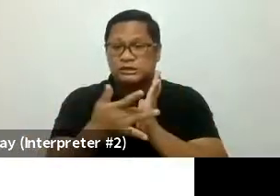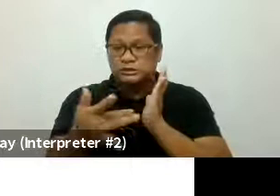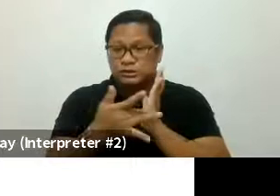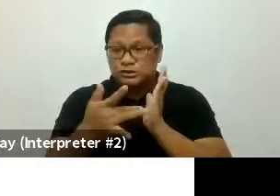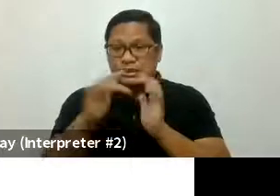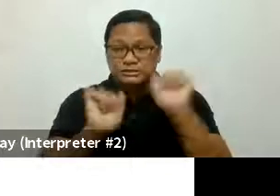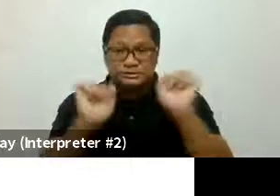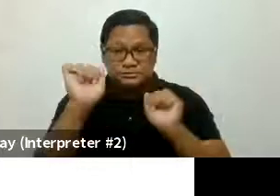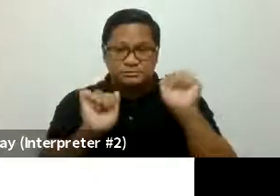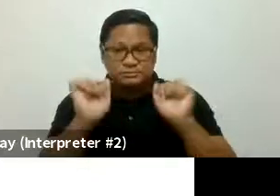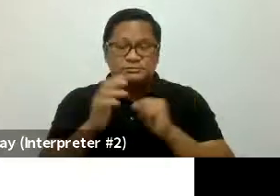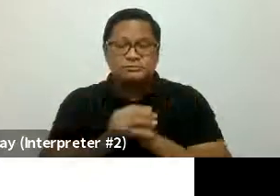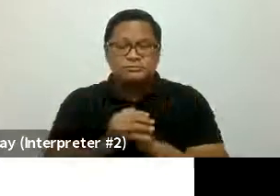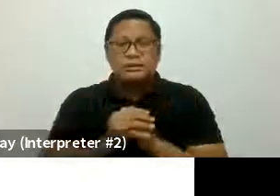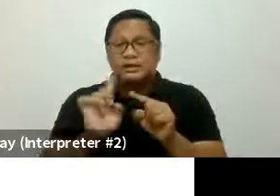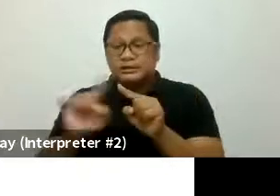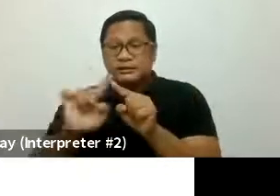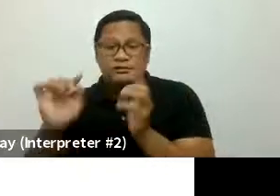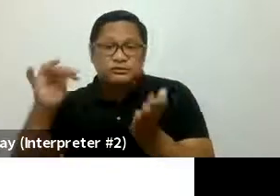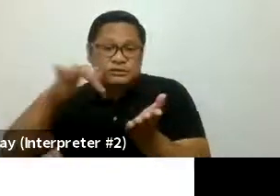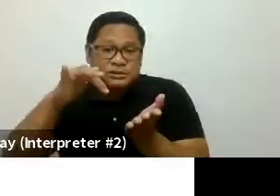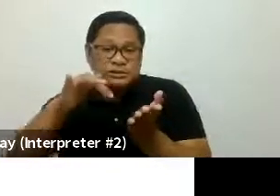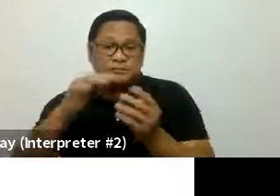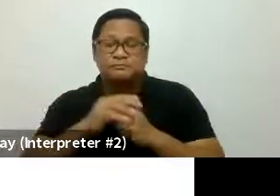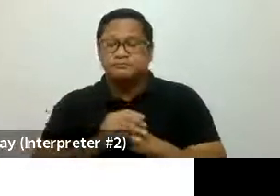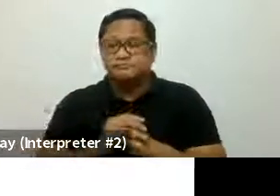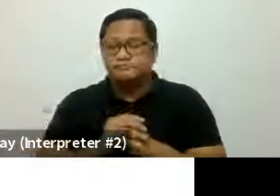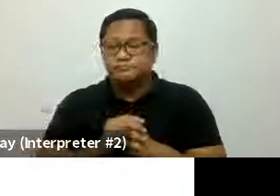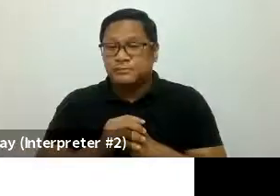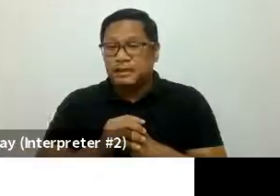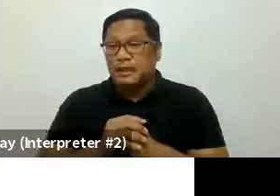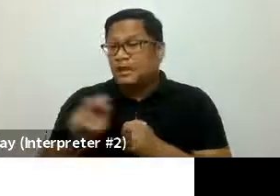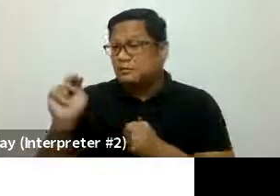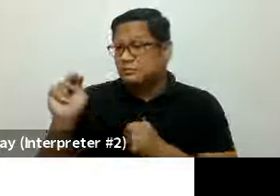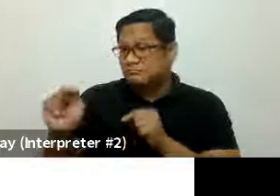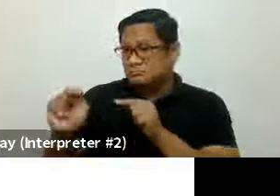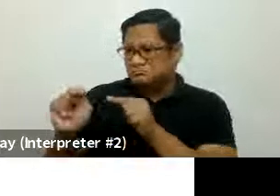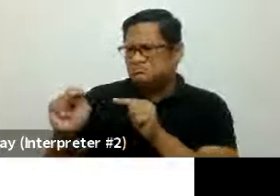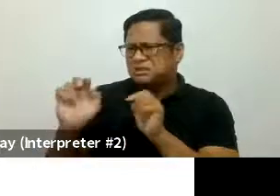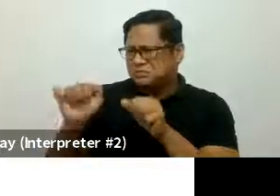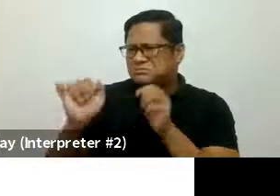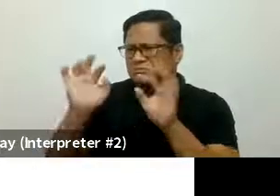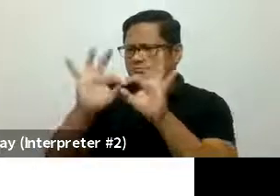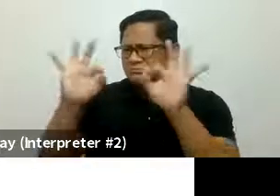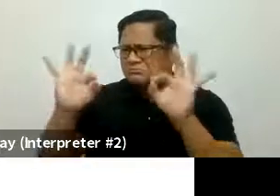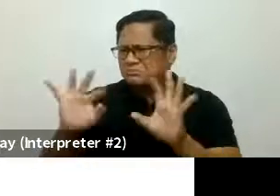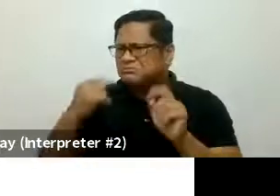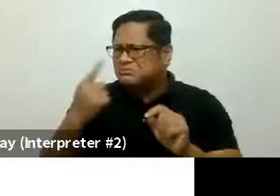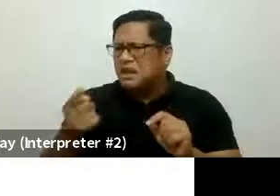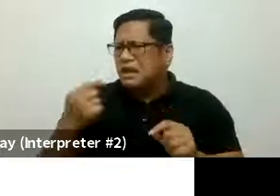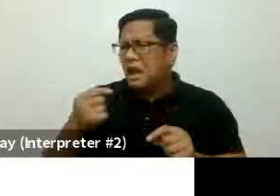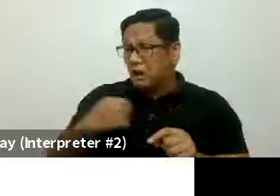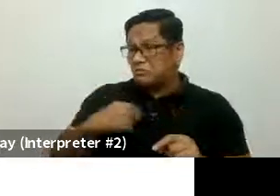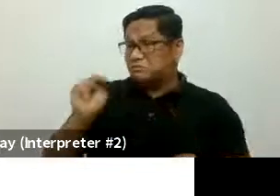assessments and other studies, because in a sense, needed cannot just be framed on what everybody says, I need that. It's